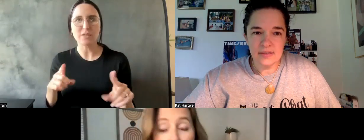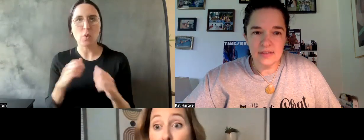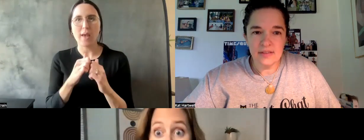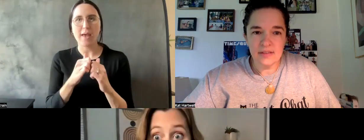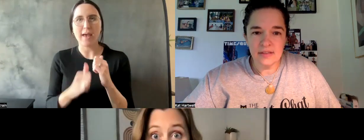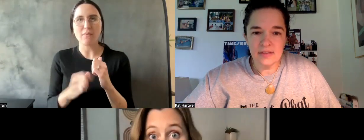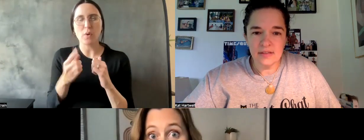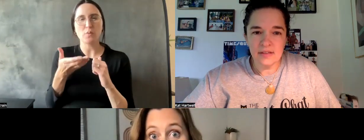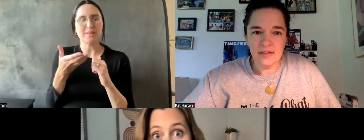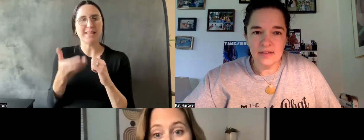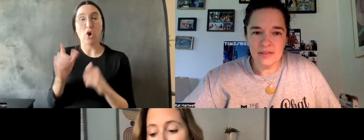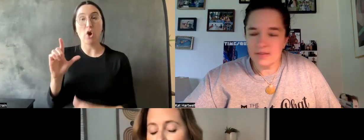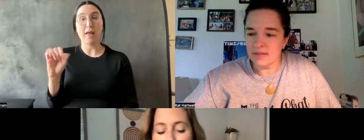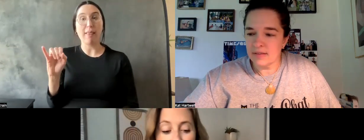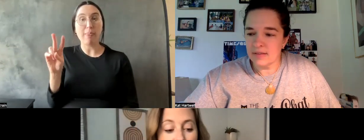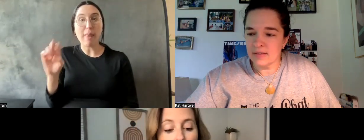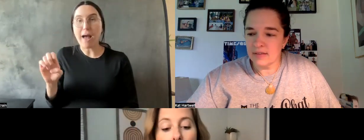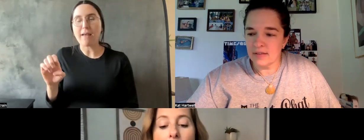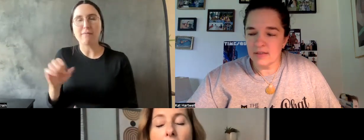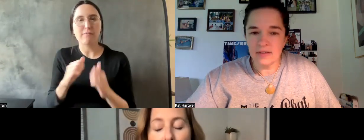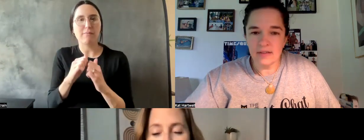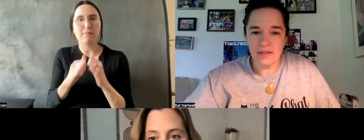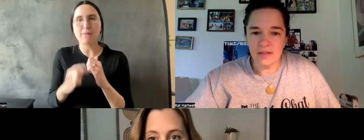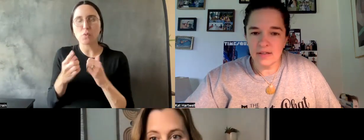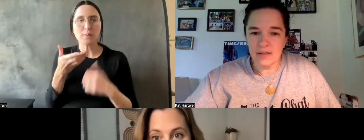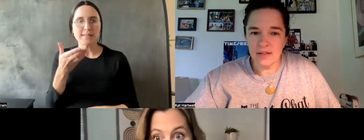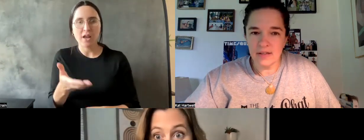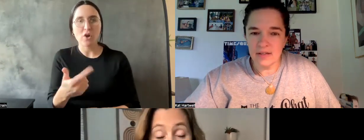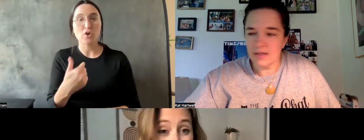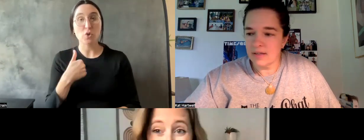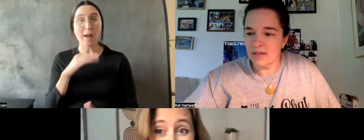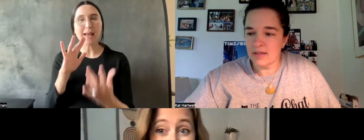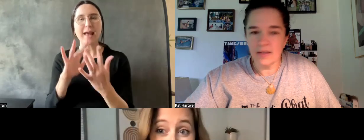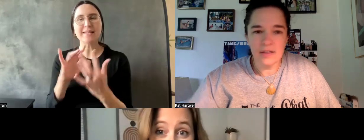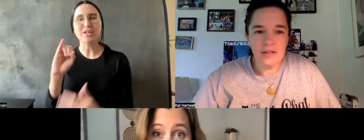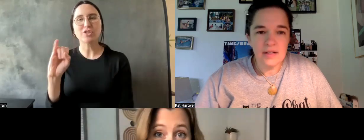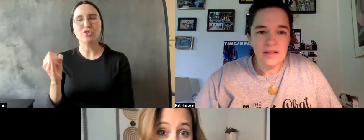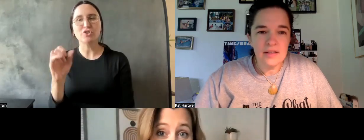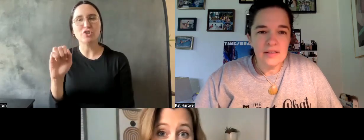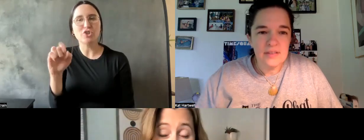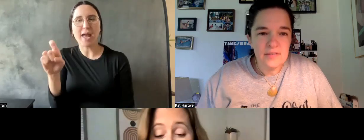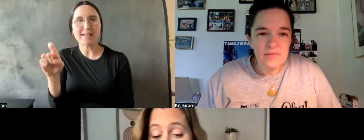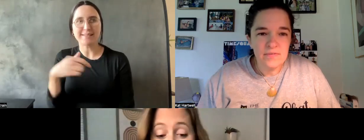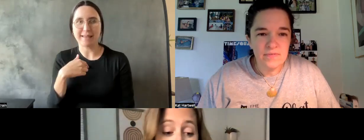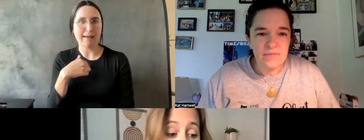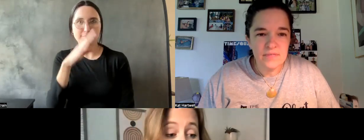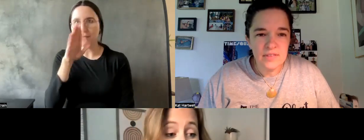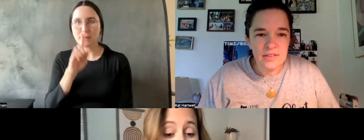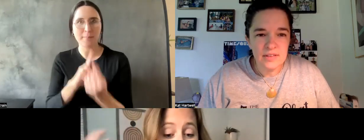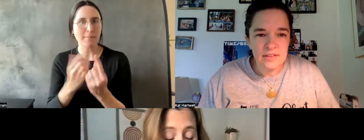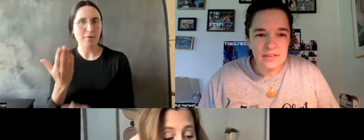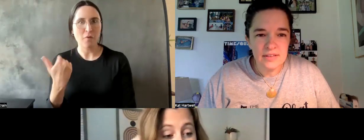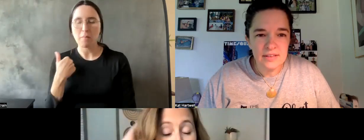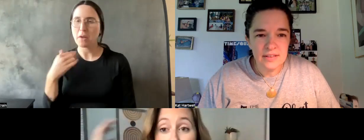everybody was on, Jax was on the live and everything. So I reached out to Jax. I didn't even really know her. I just reached out to her and I'm like,